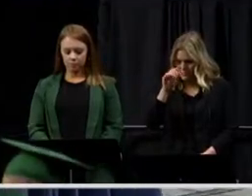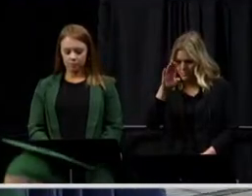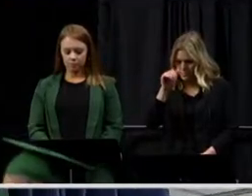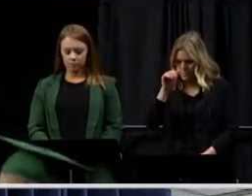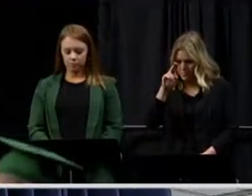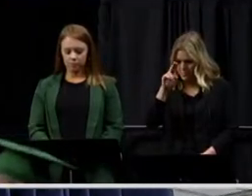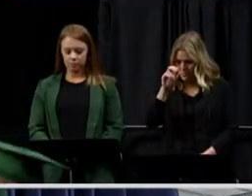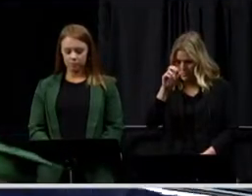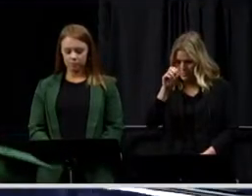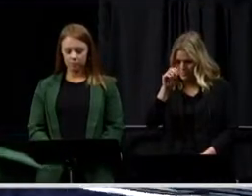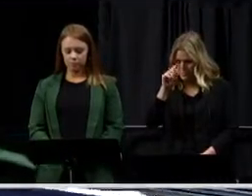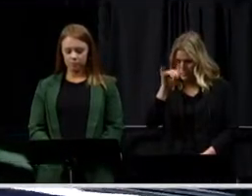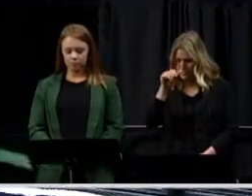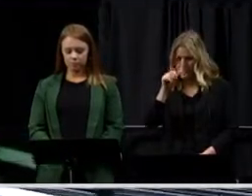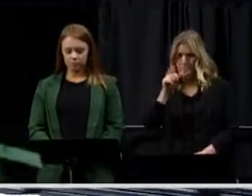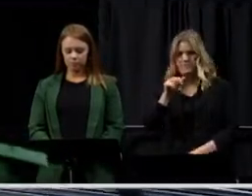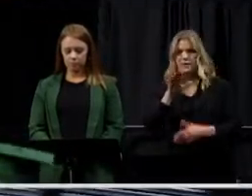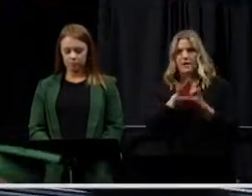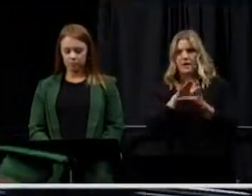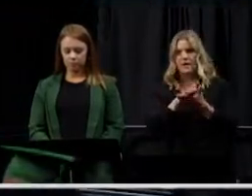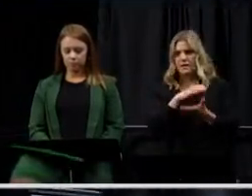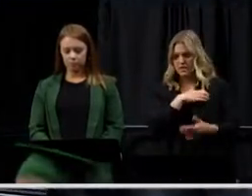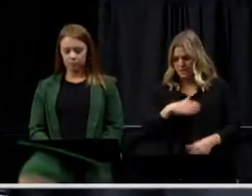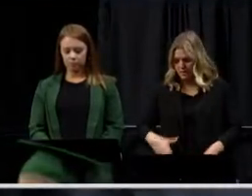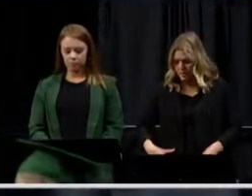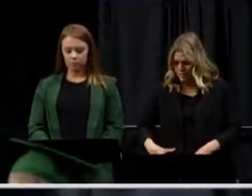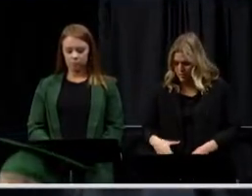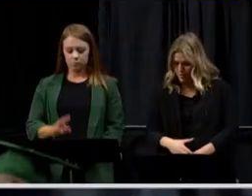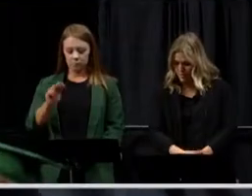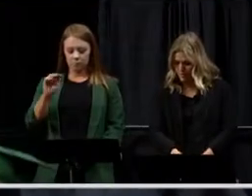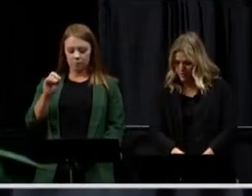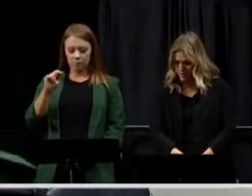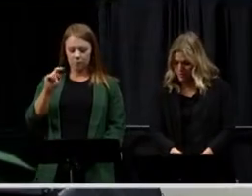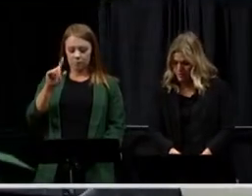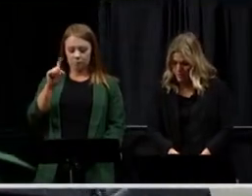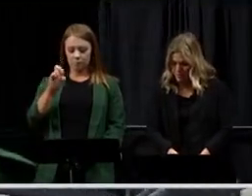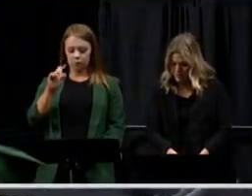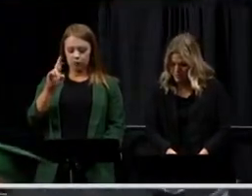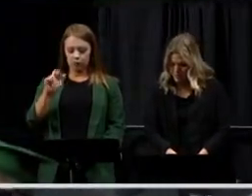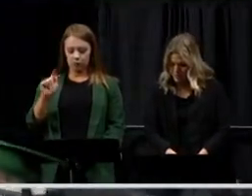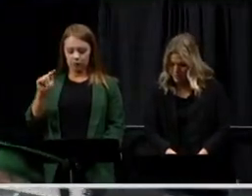Bautista, Academy Ambassador. Montserrat Avila Zarate.